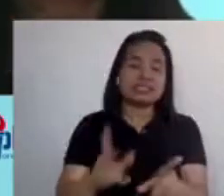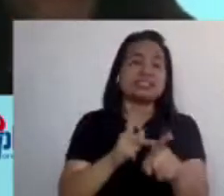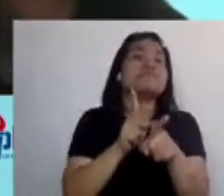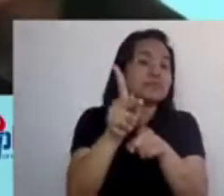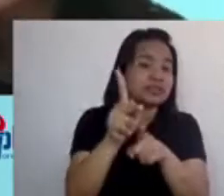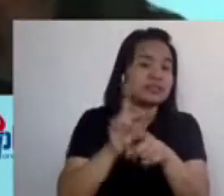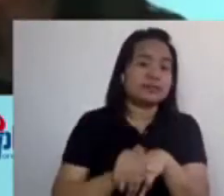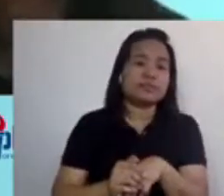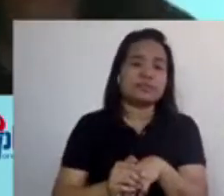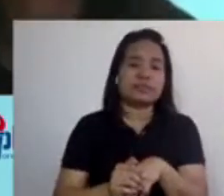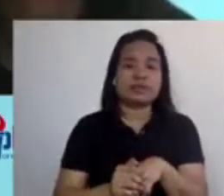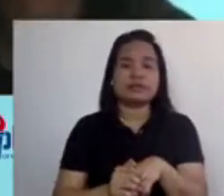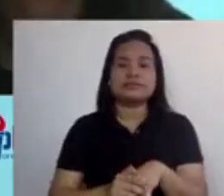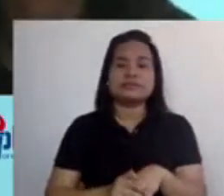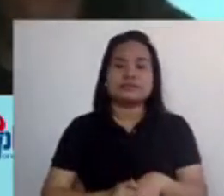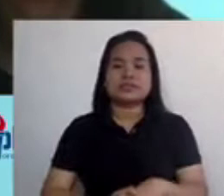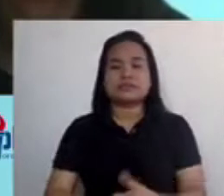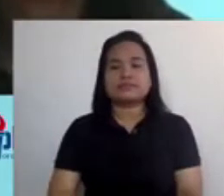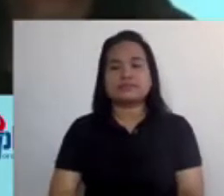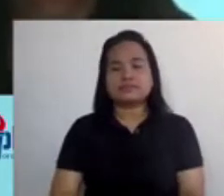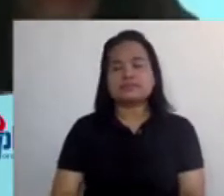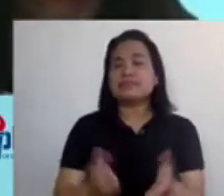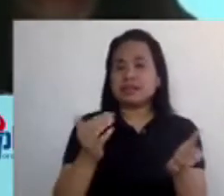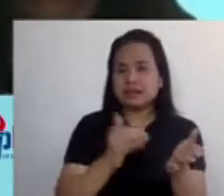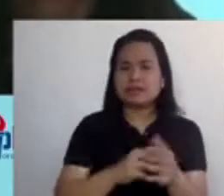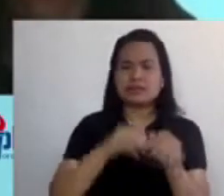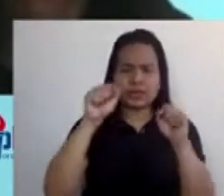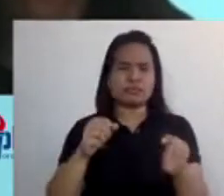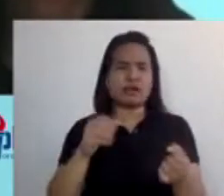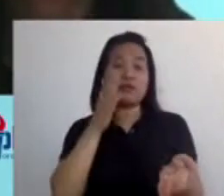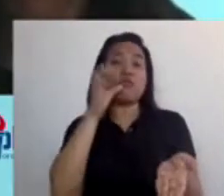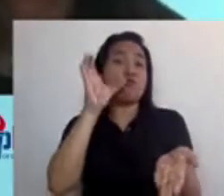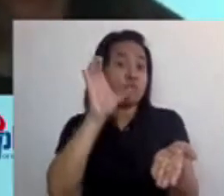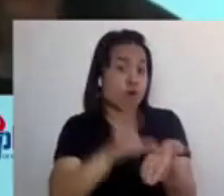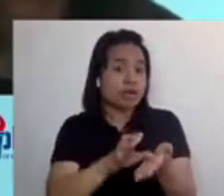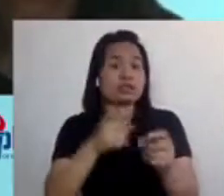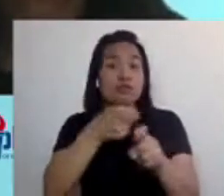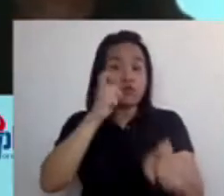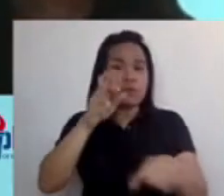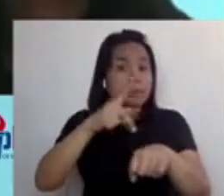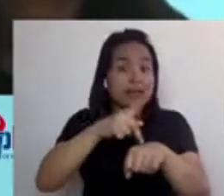they may be remarks again from your superiors, colleagues, entries from the PMCF,